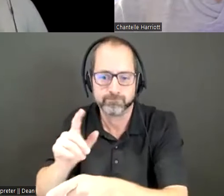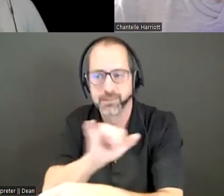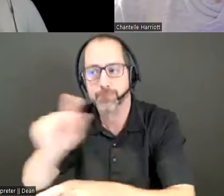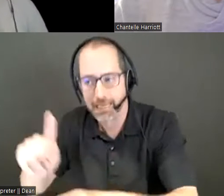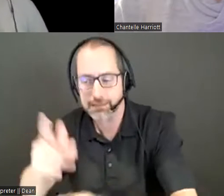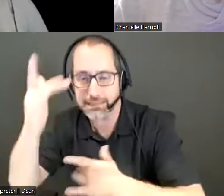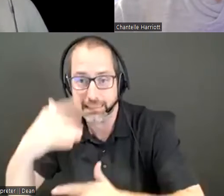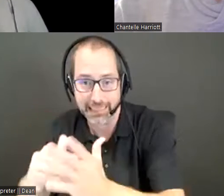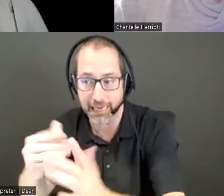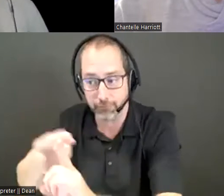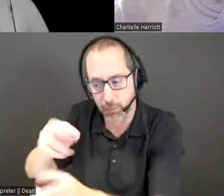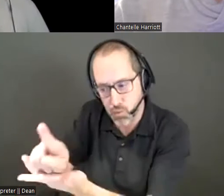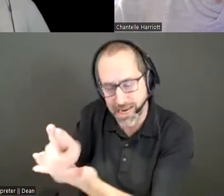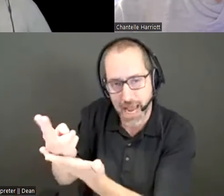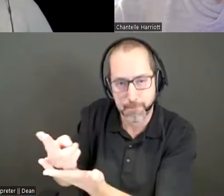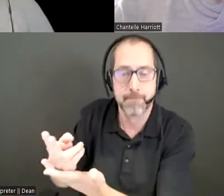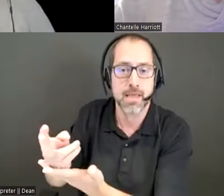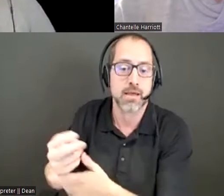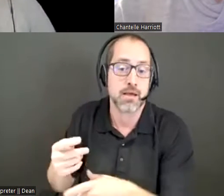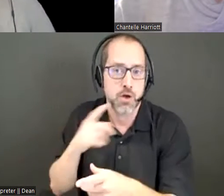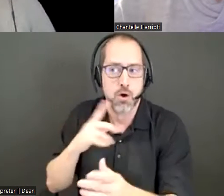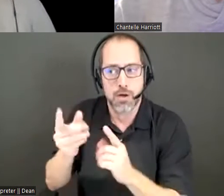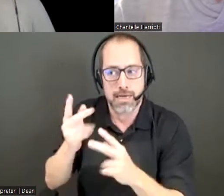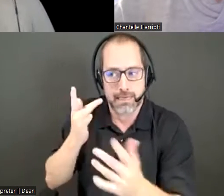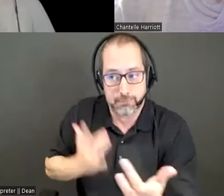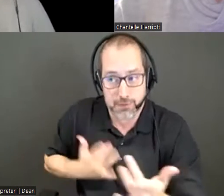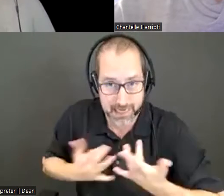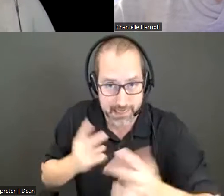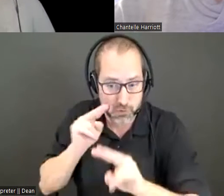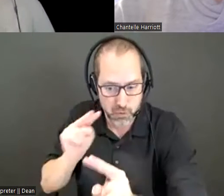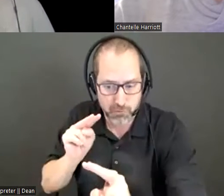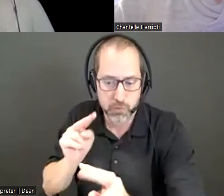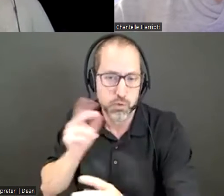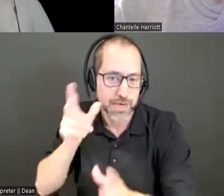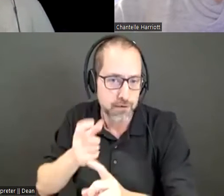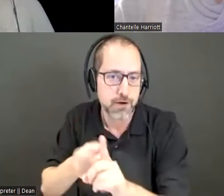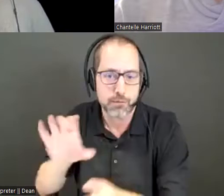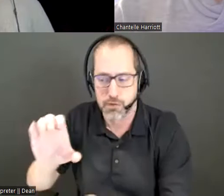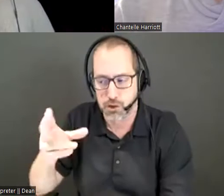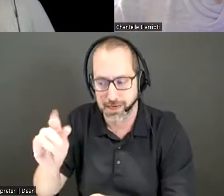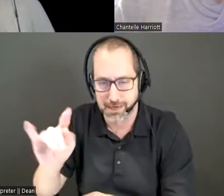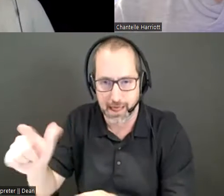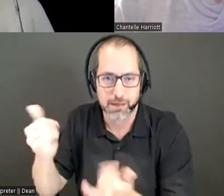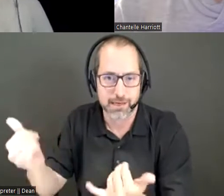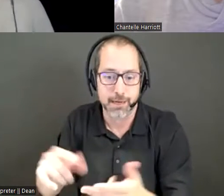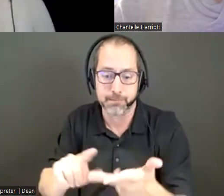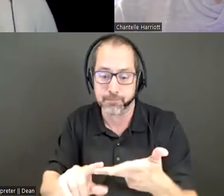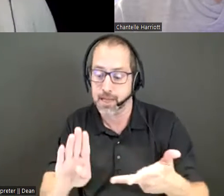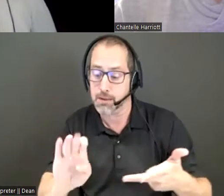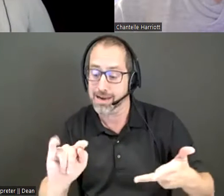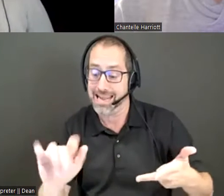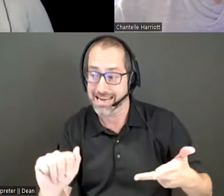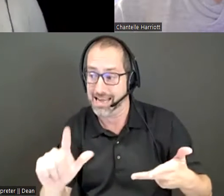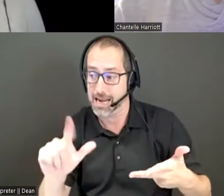really looking forward to hearing from Chantelle today. Next, we have Belinda Lacombe joining